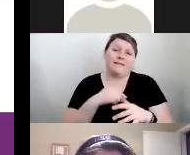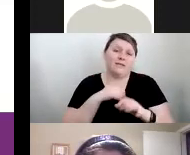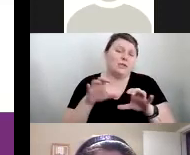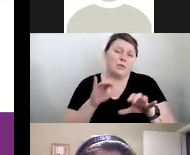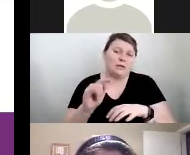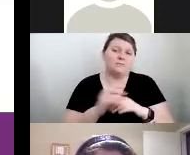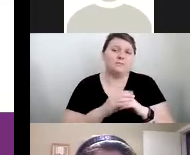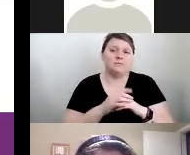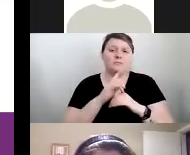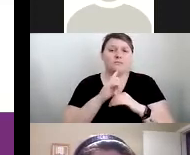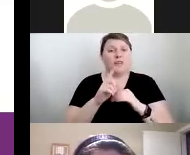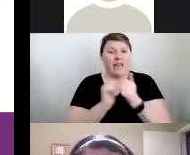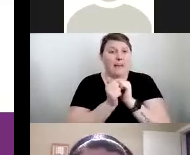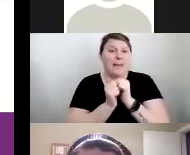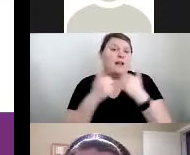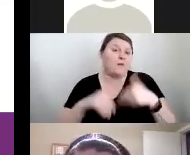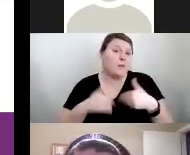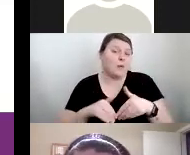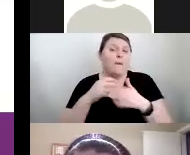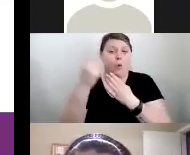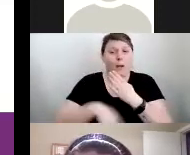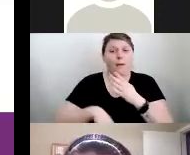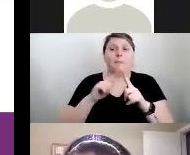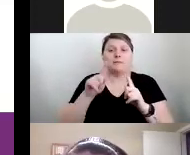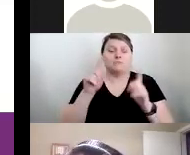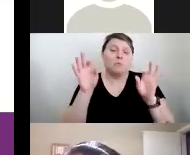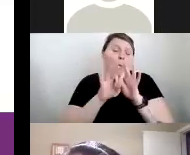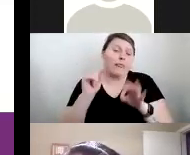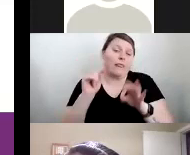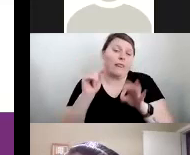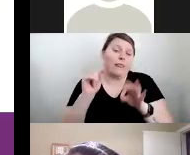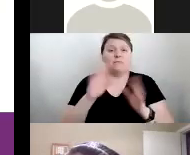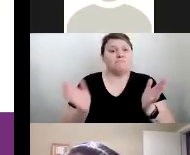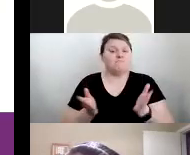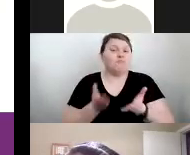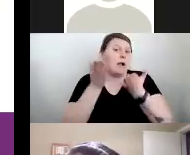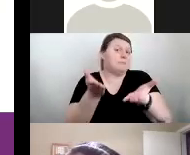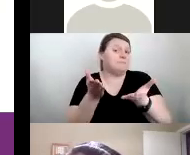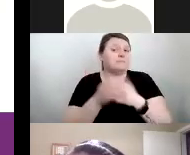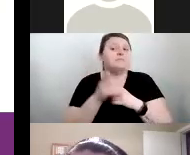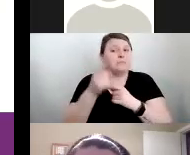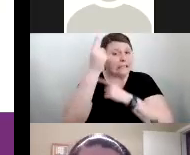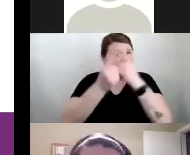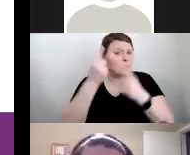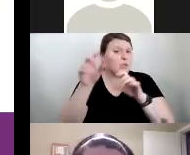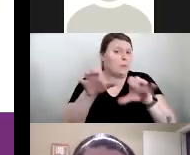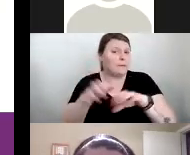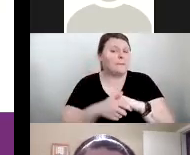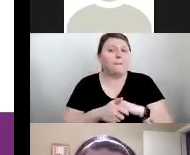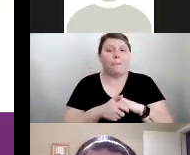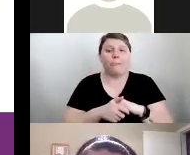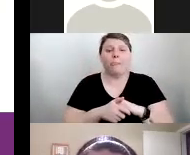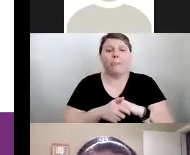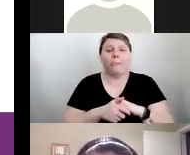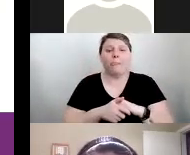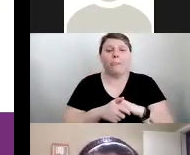fairly competitive program, but it's very worthwhile. So something I would highly suggest that you consider doing. And I think that's all